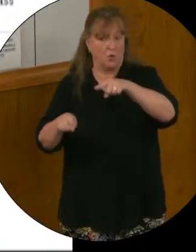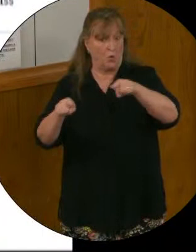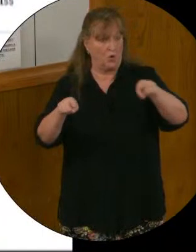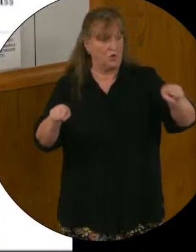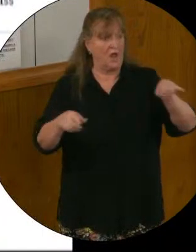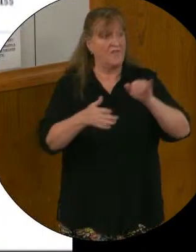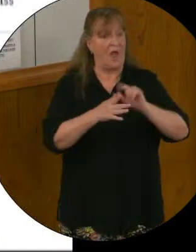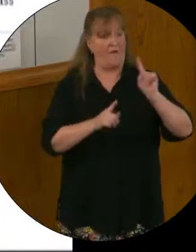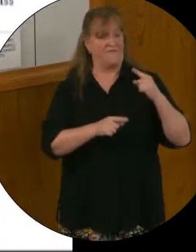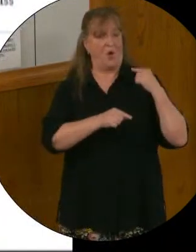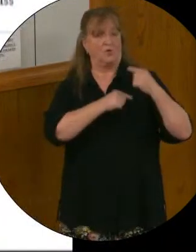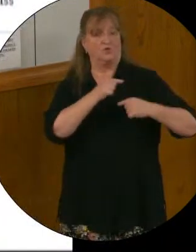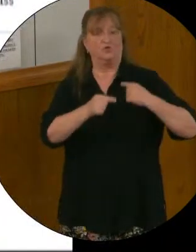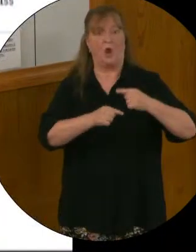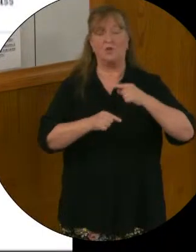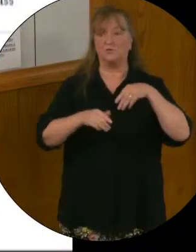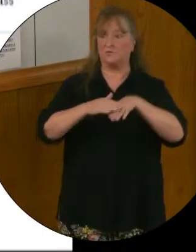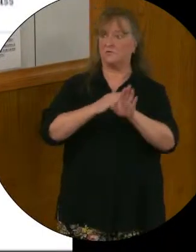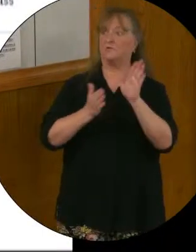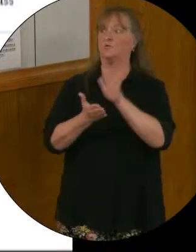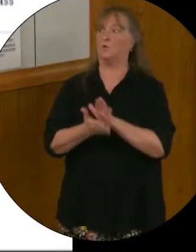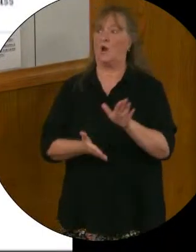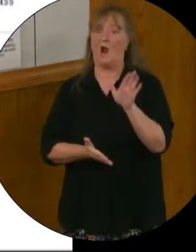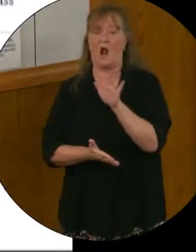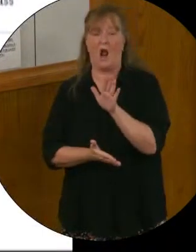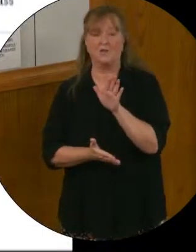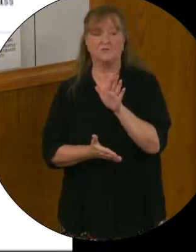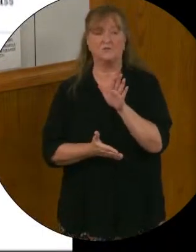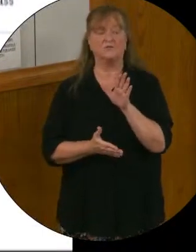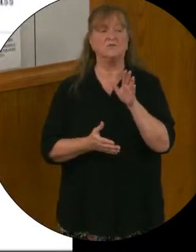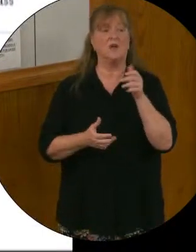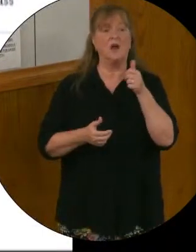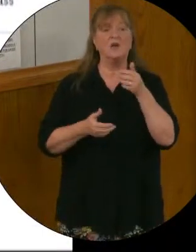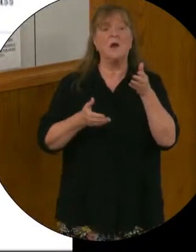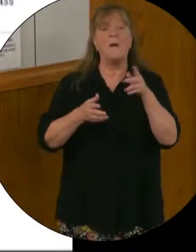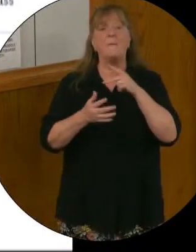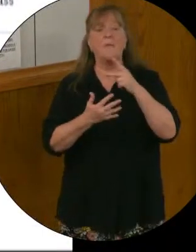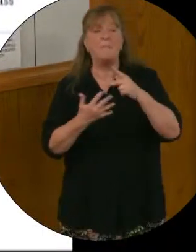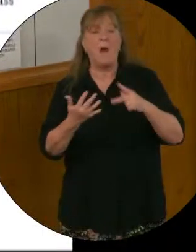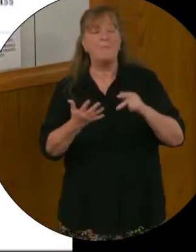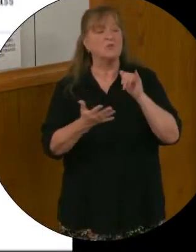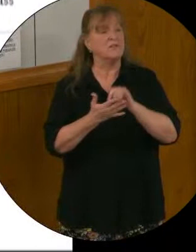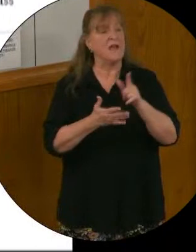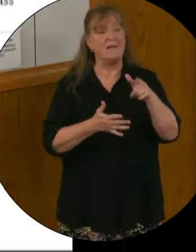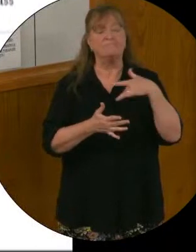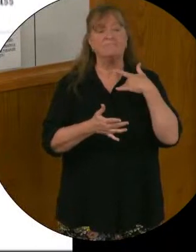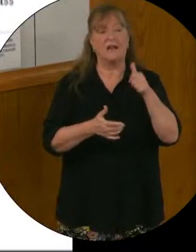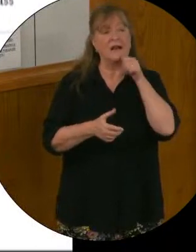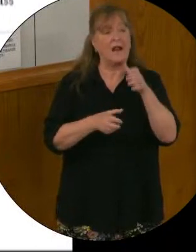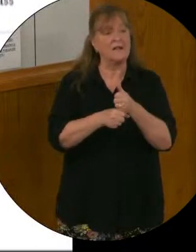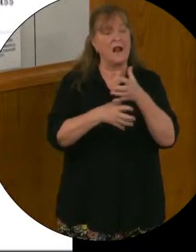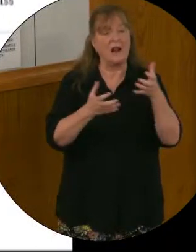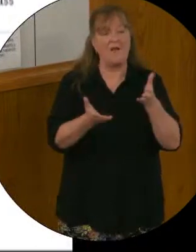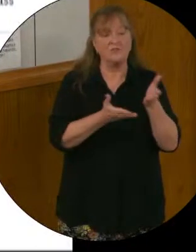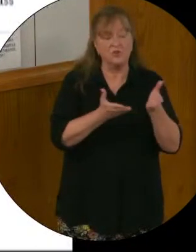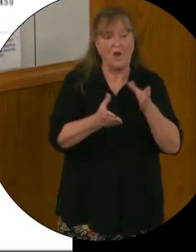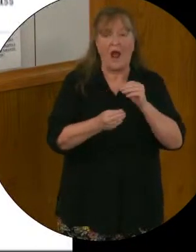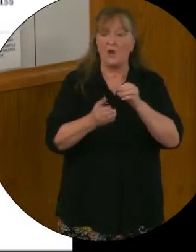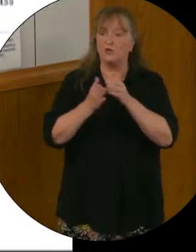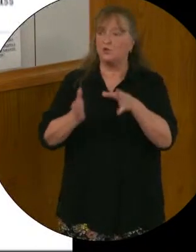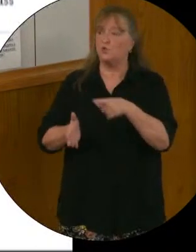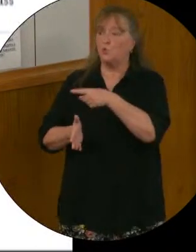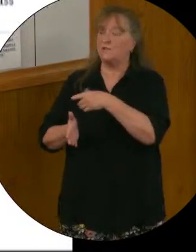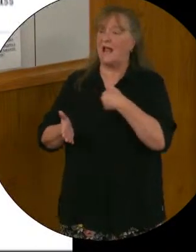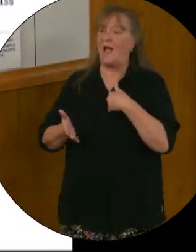are first-generation college-going students, underserved populations, and students who express economic